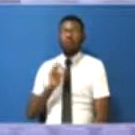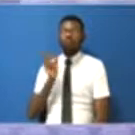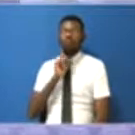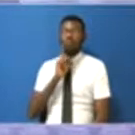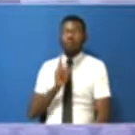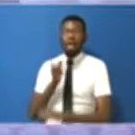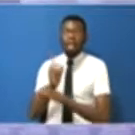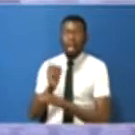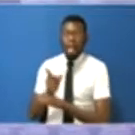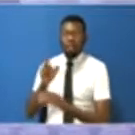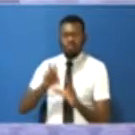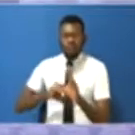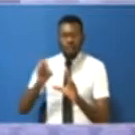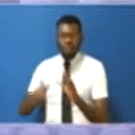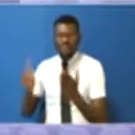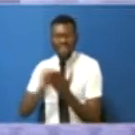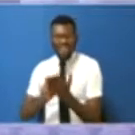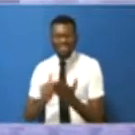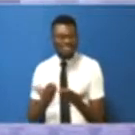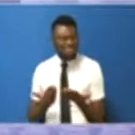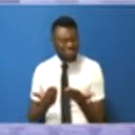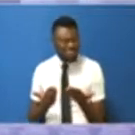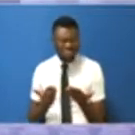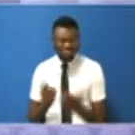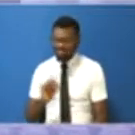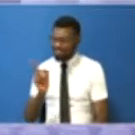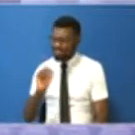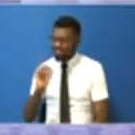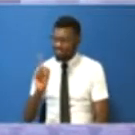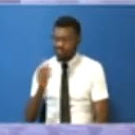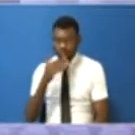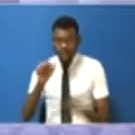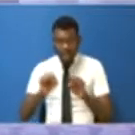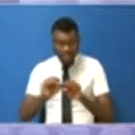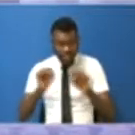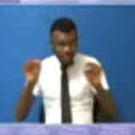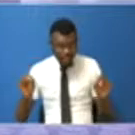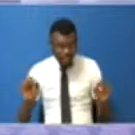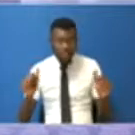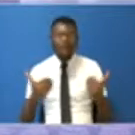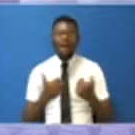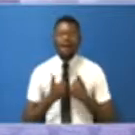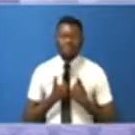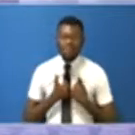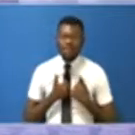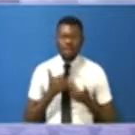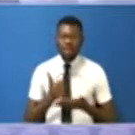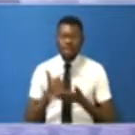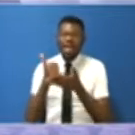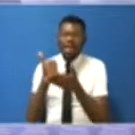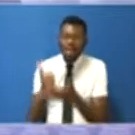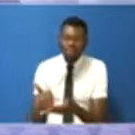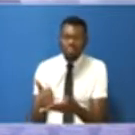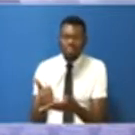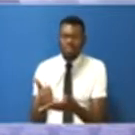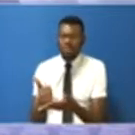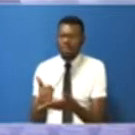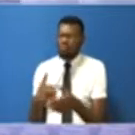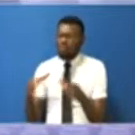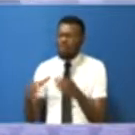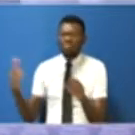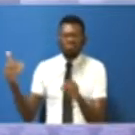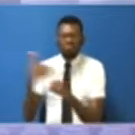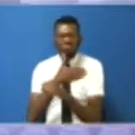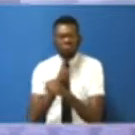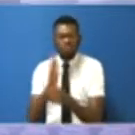lieutenant you cannot have that in ruby you just need to set systems that actually remove the place they're playing don't be afraid of